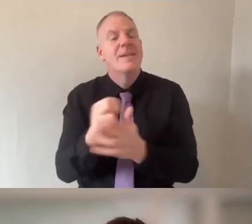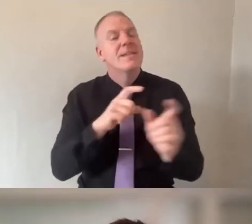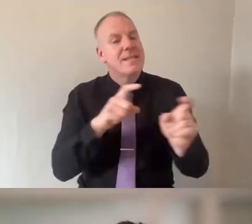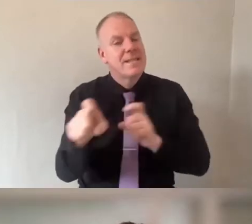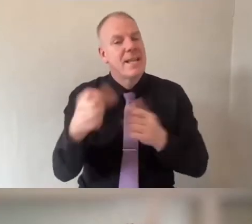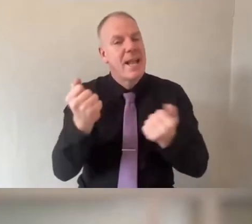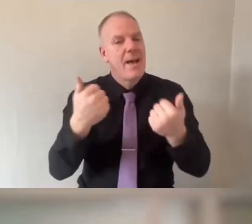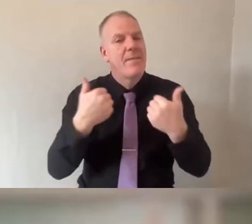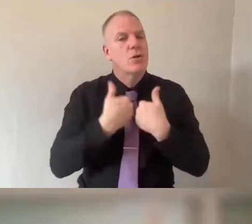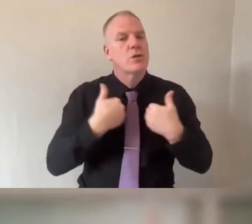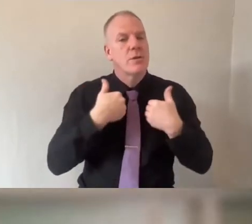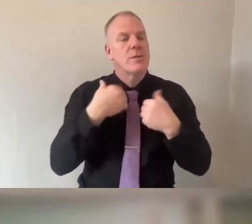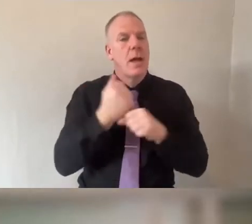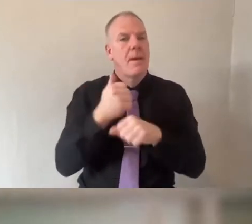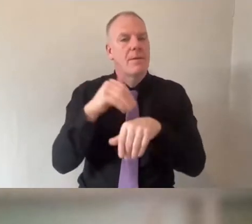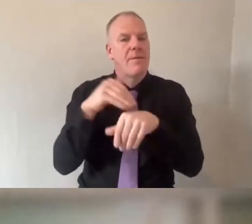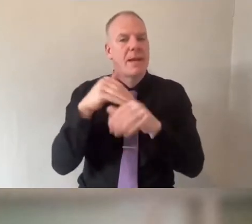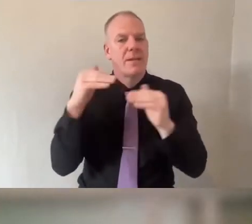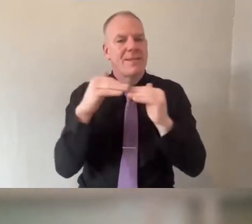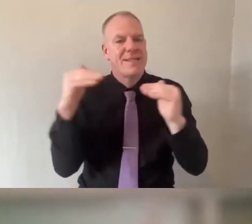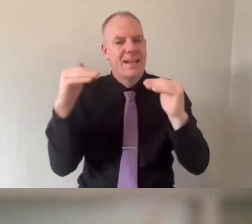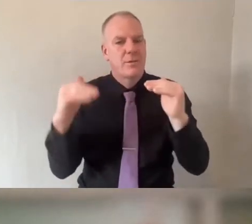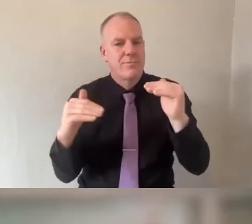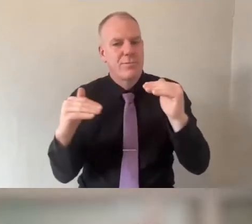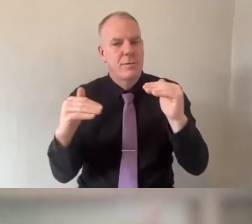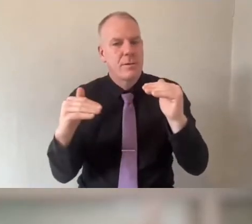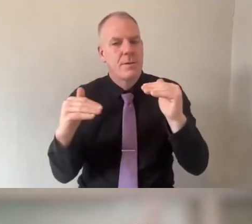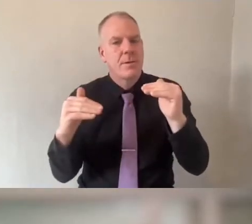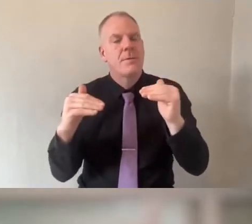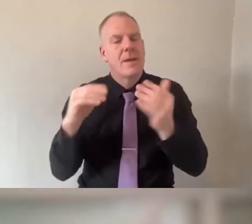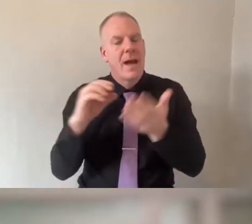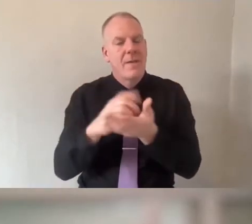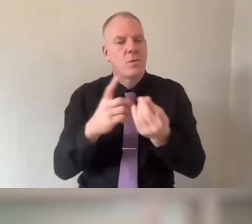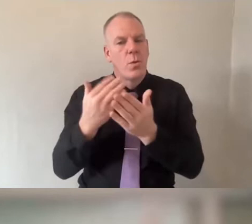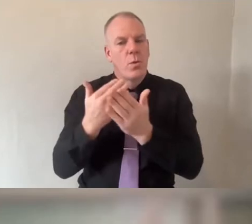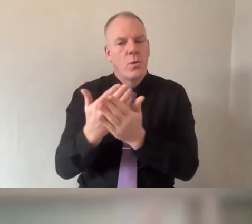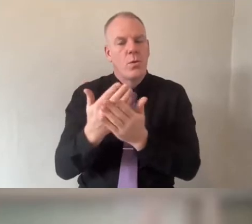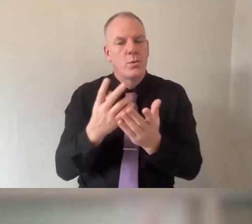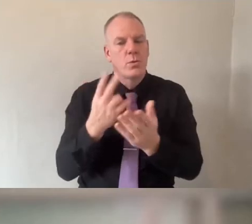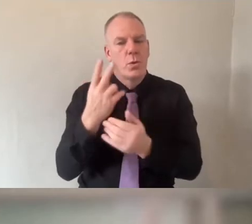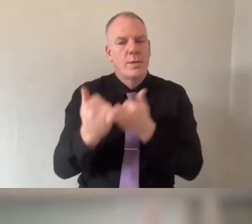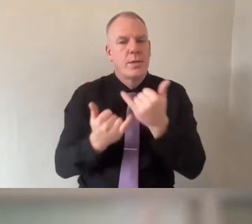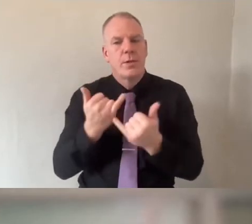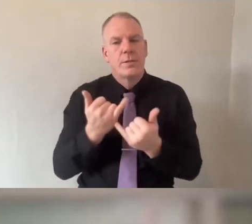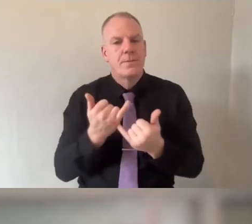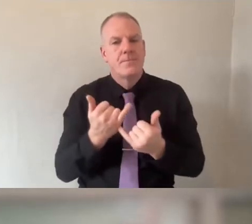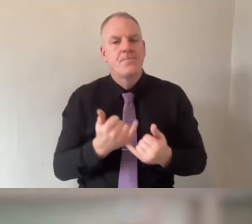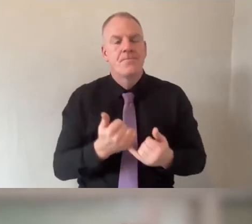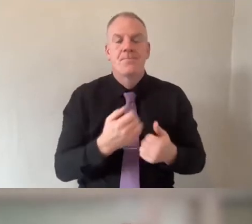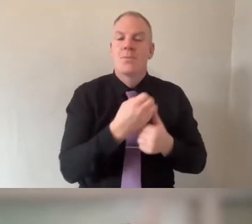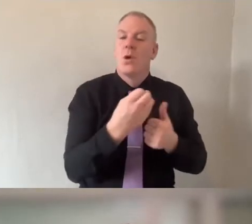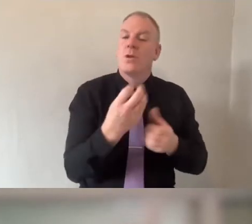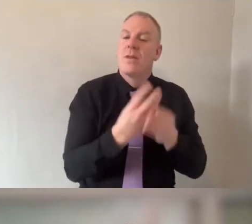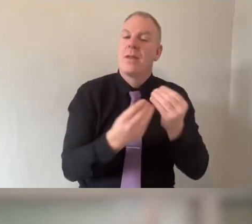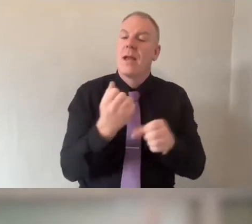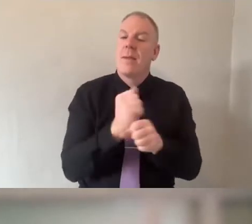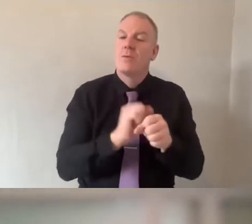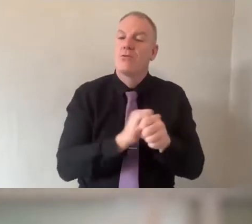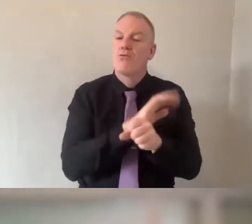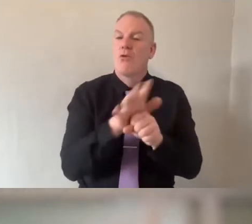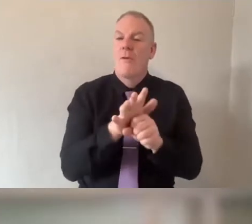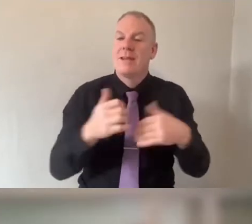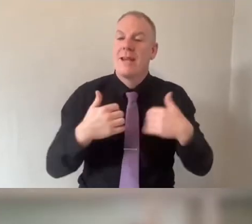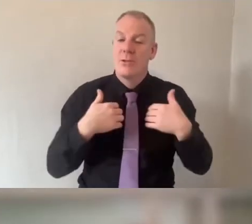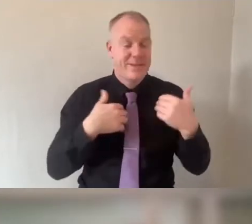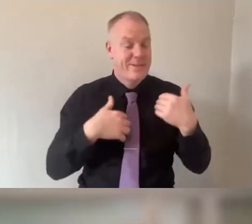the impact on standards of what we've had to do in those 2 years. The other thing that was interesting about the COVID period, and we're